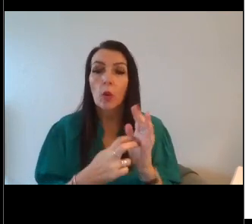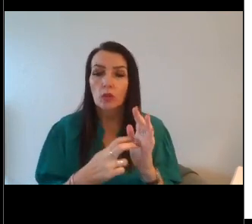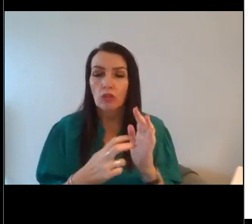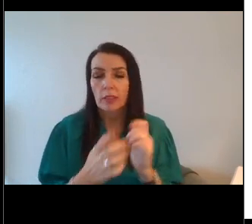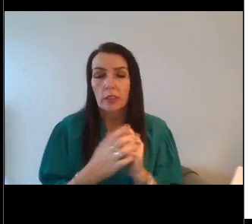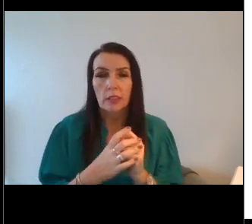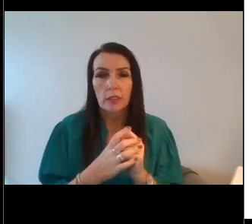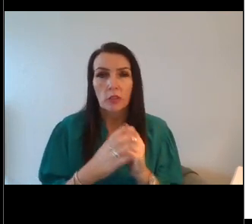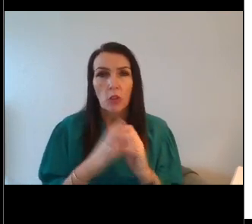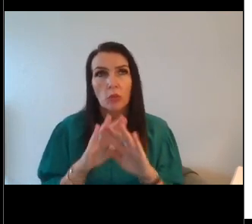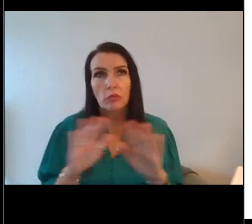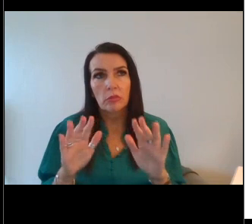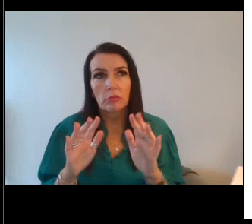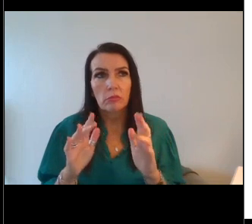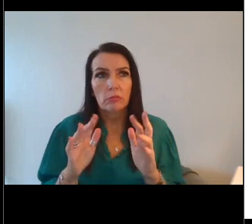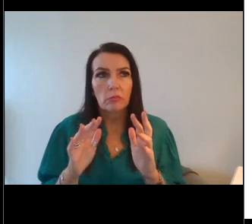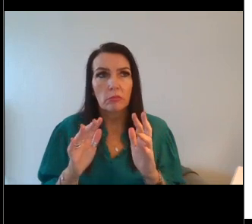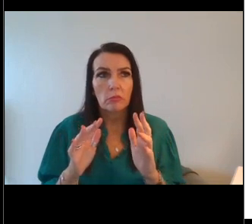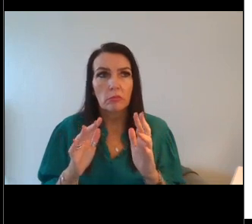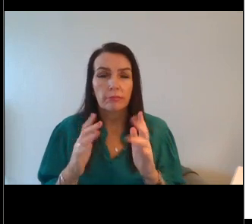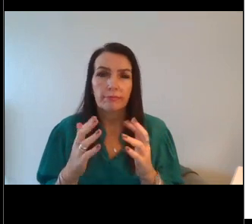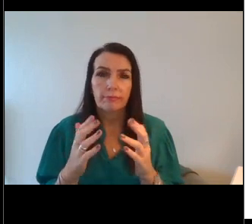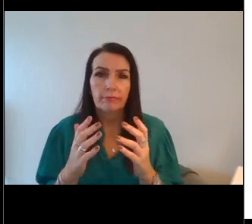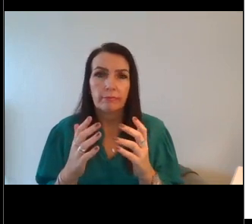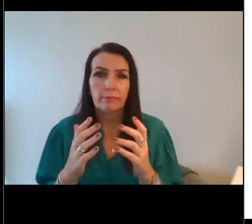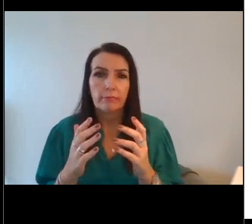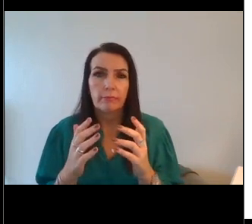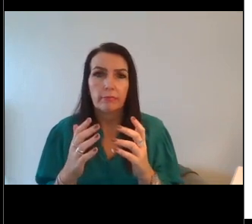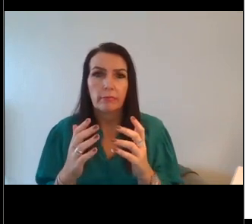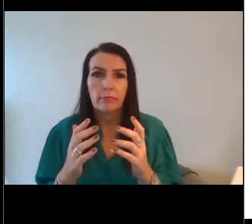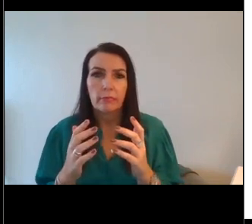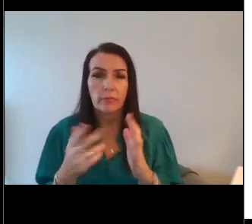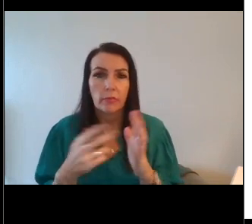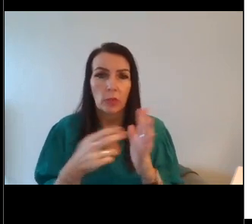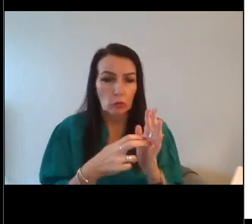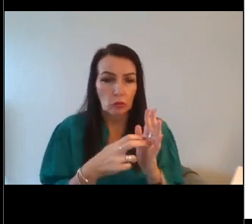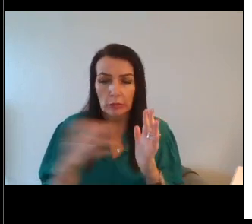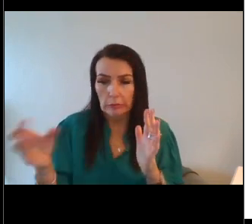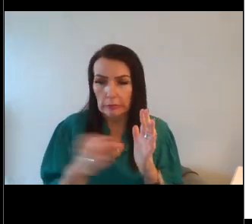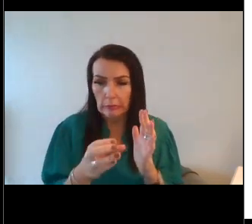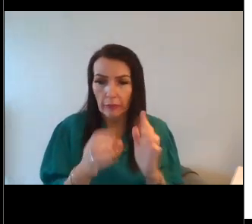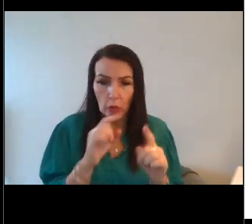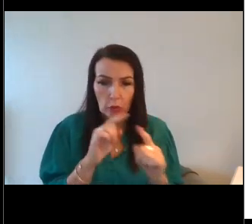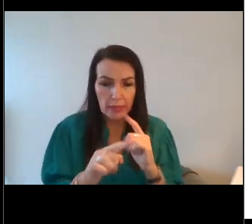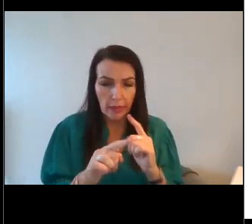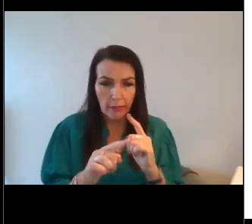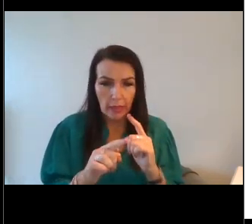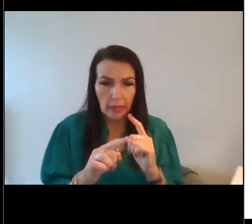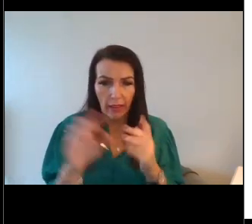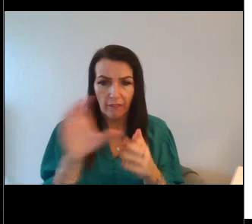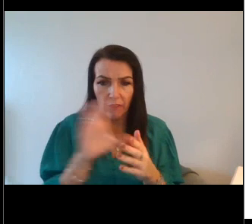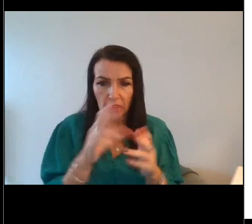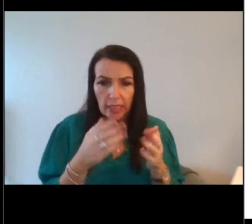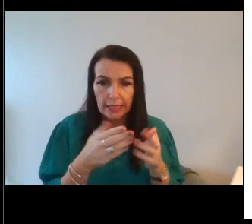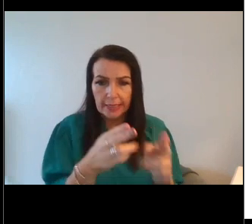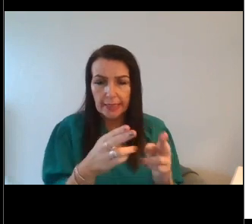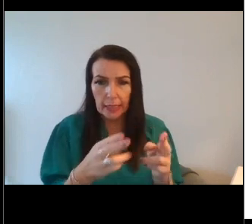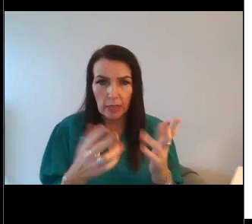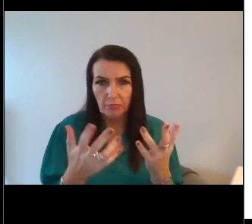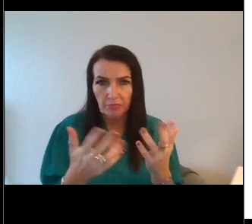than hit and miss ad hoc contractors brought on for particular funding schemes, whether it's HUG